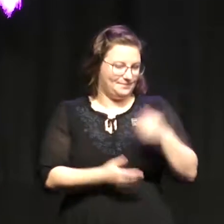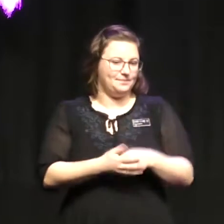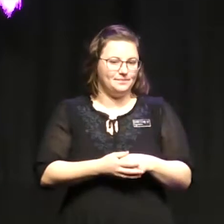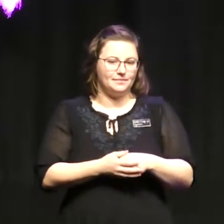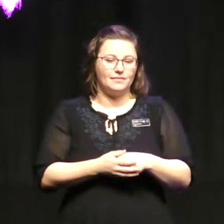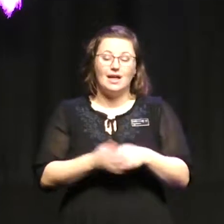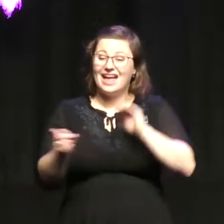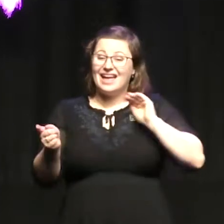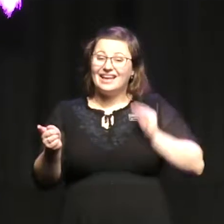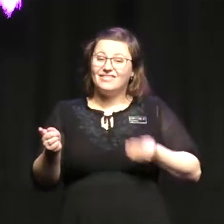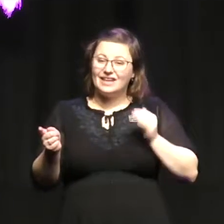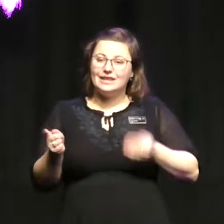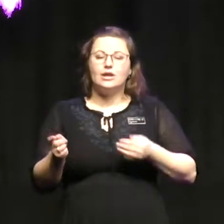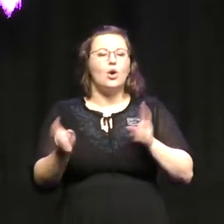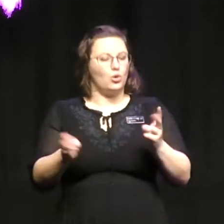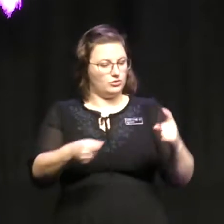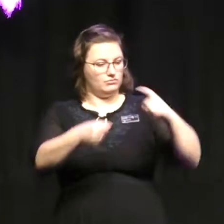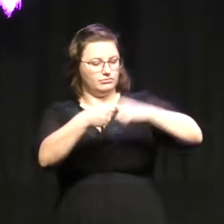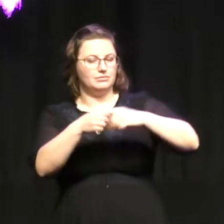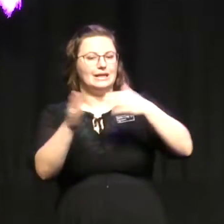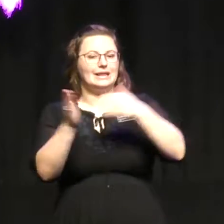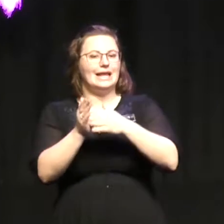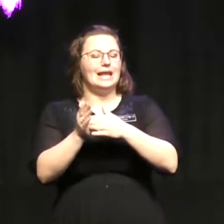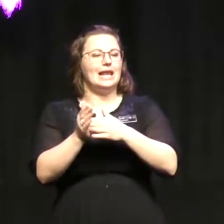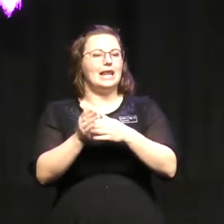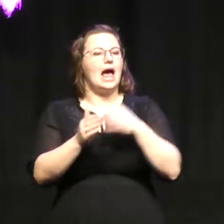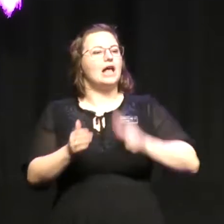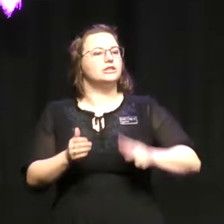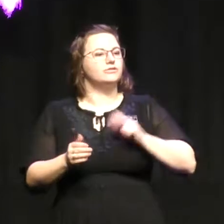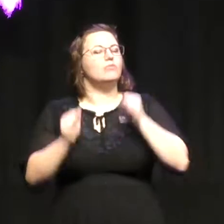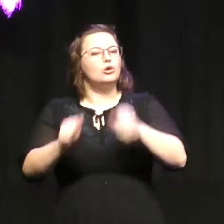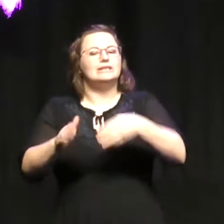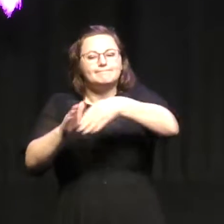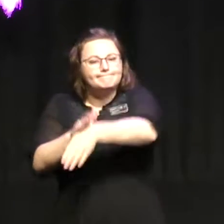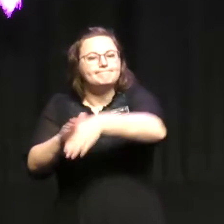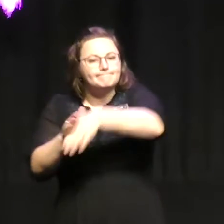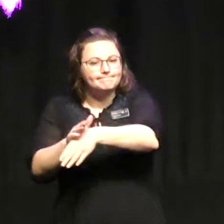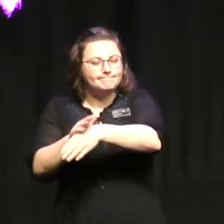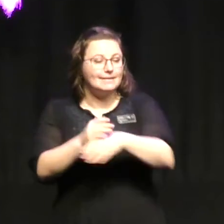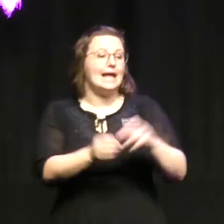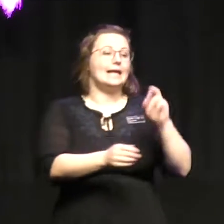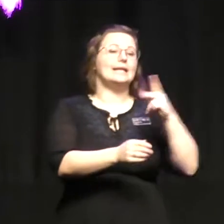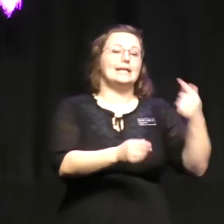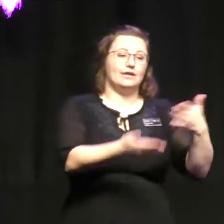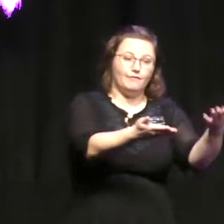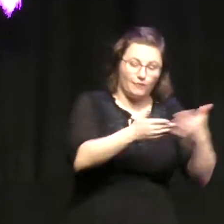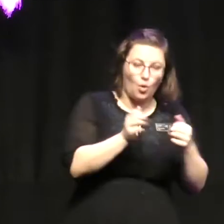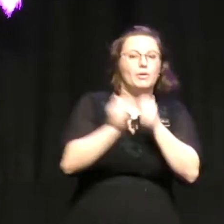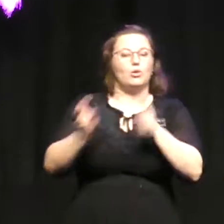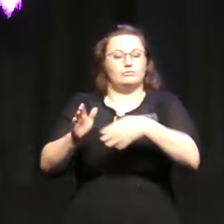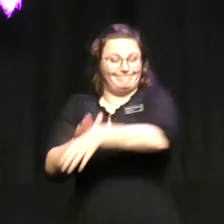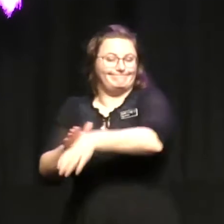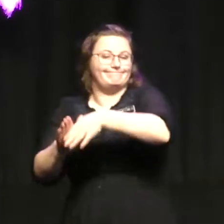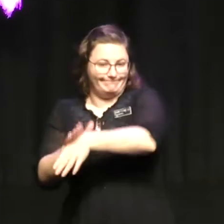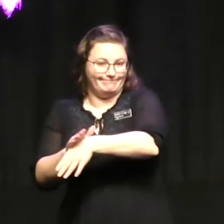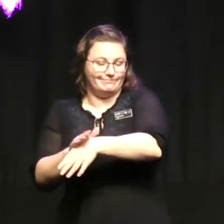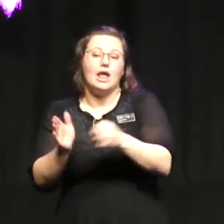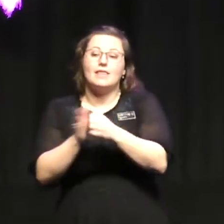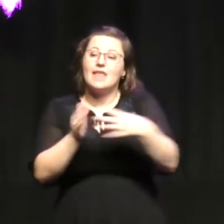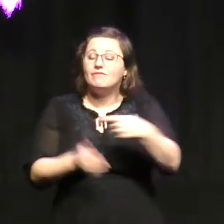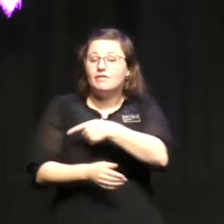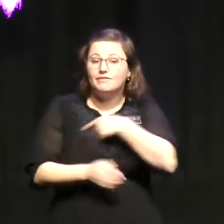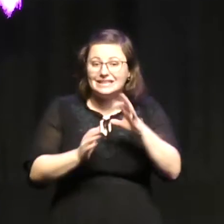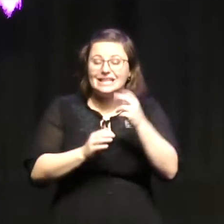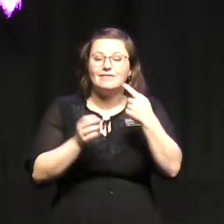it also comes with the responsibility of savings attached to it. Therefore, at SEWA, we call